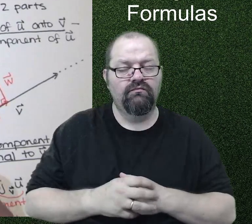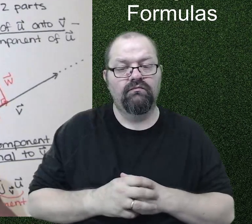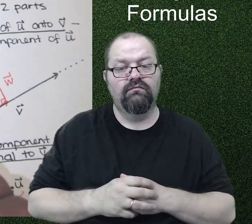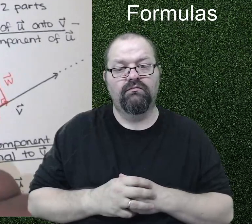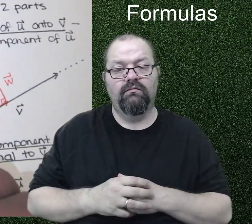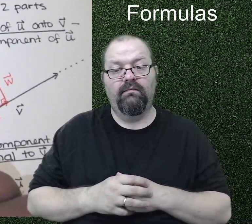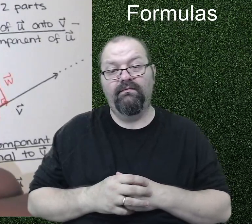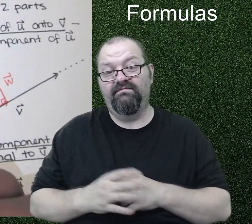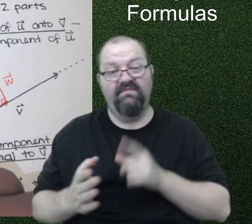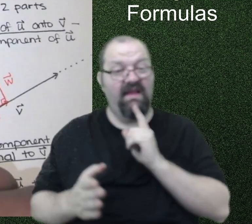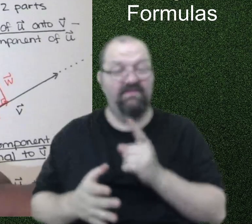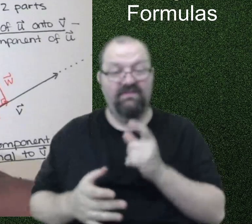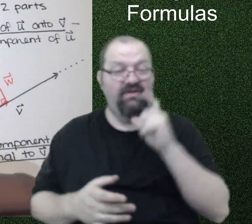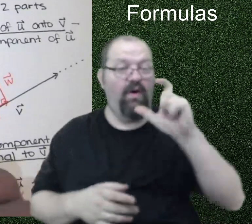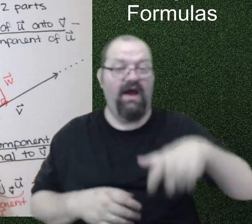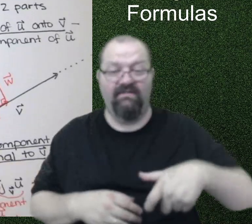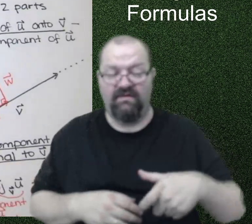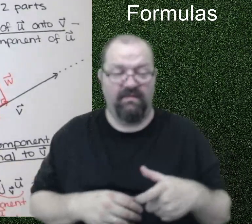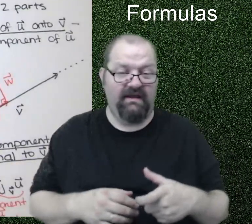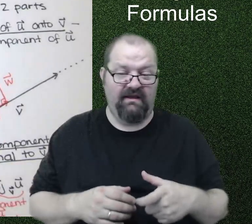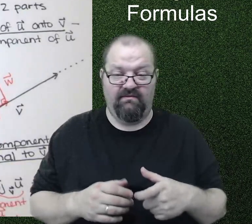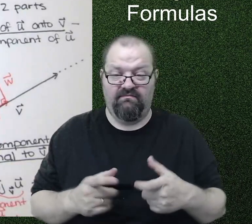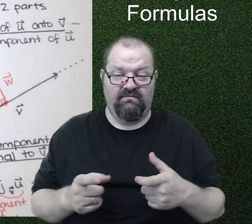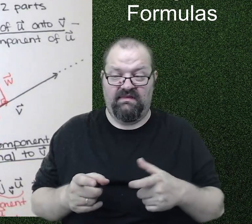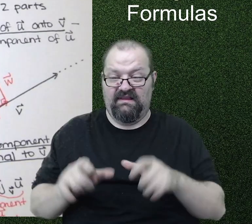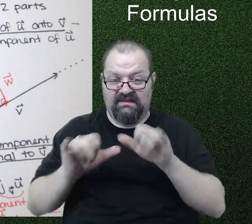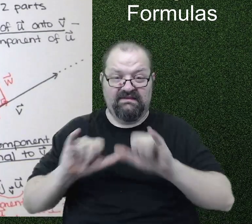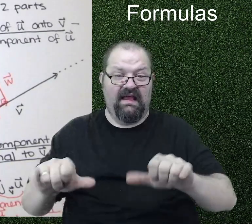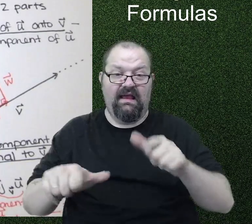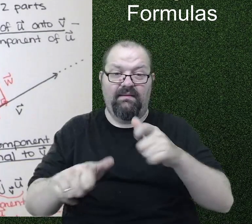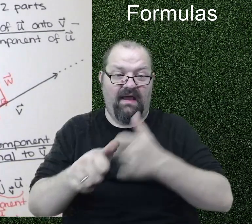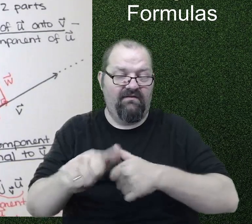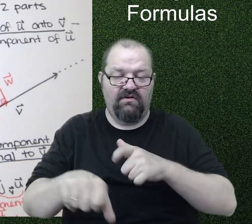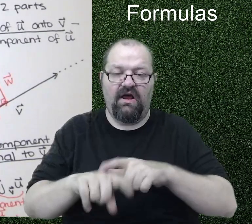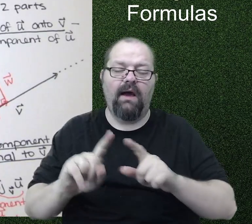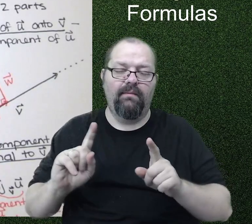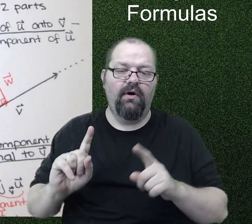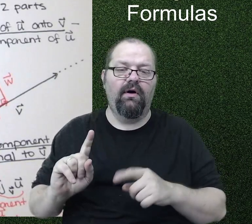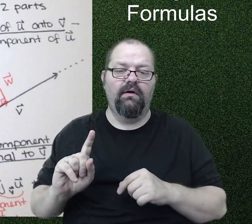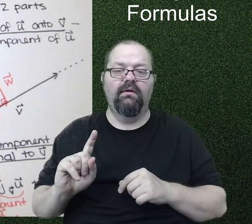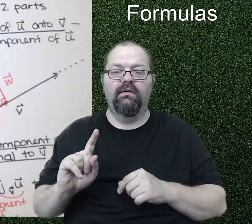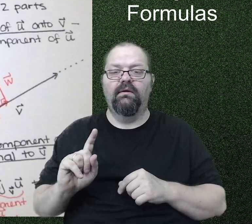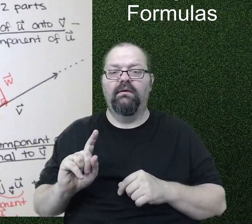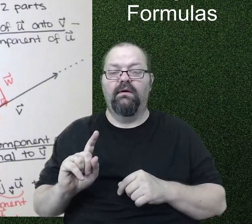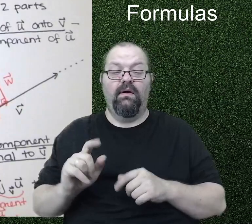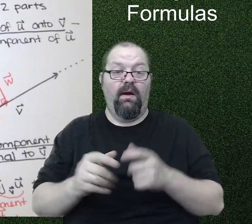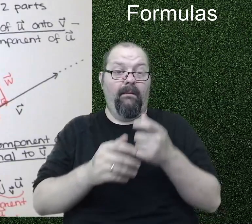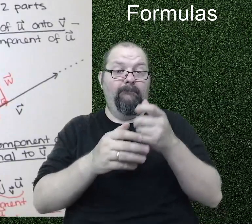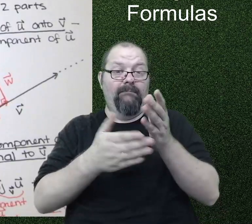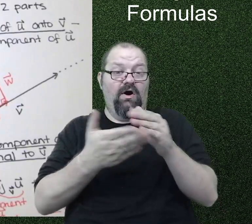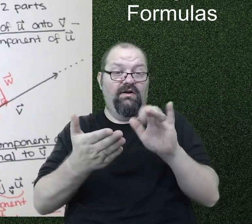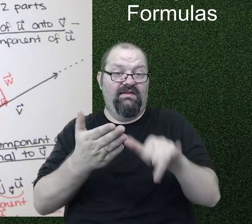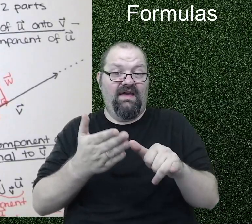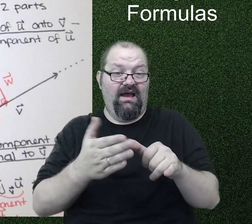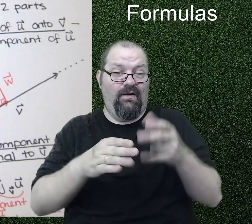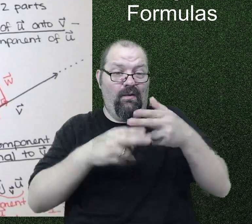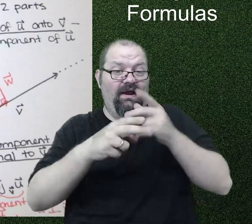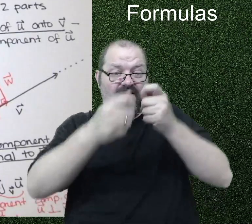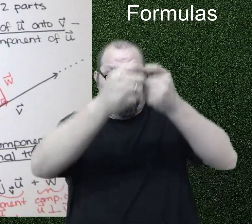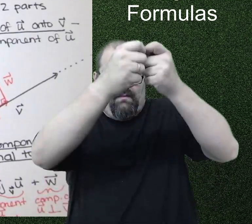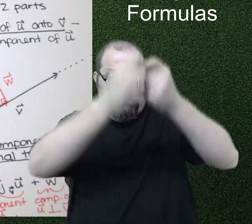it actually, you don't even have to be consistent. But basically, part of this weight is pulling us down the